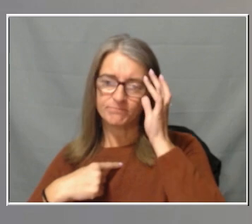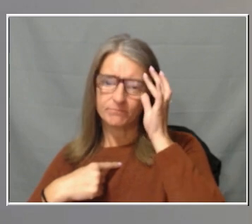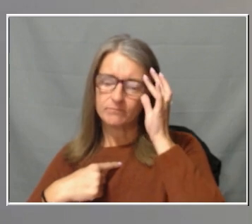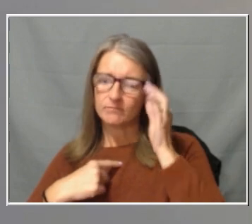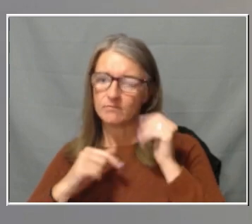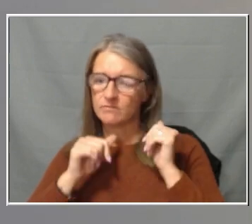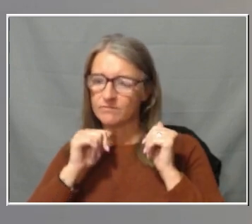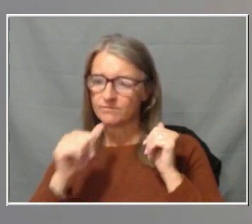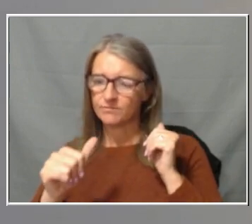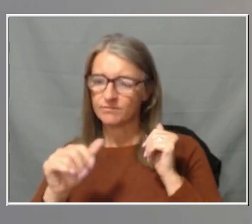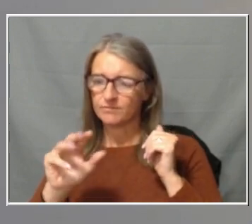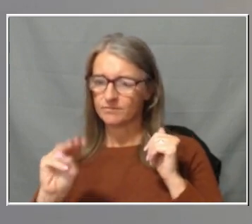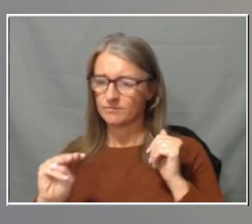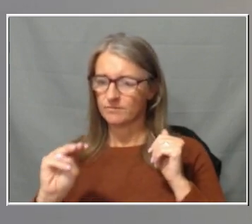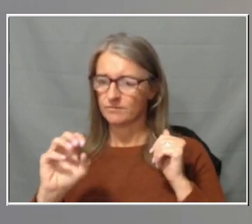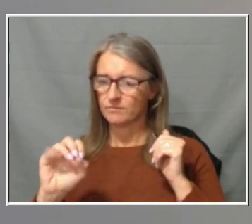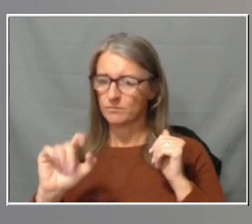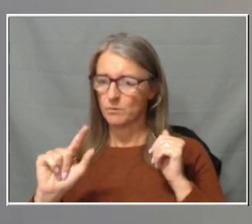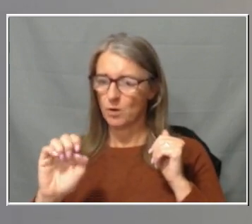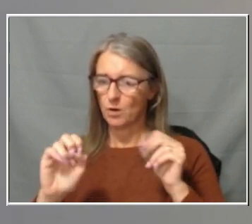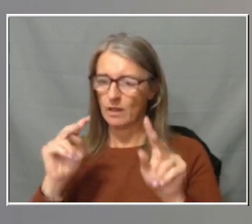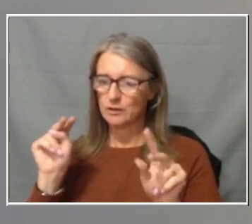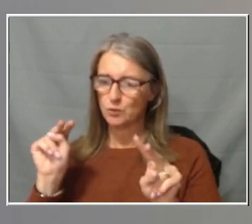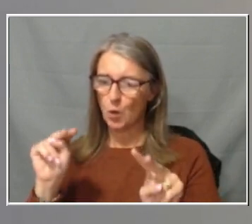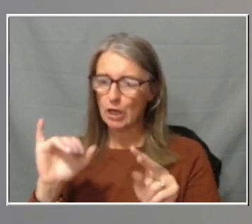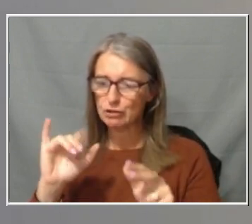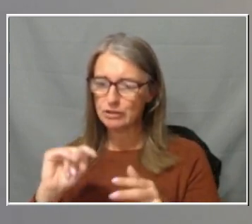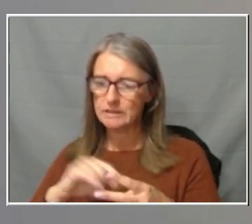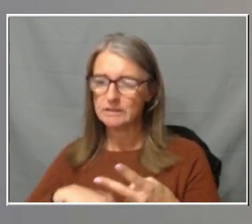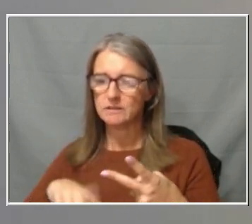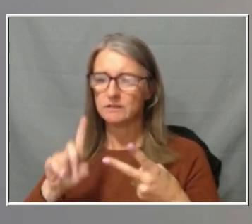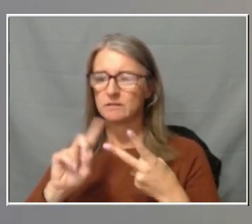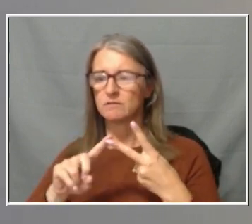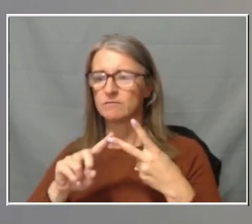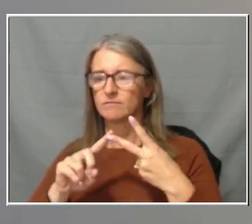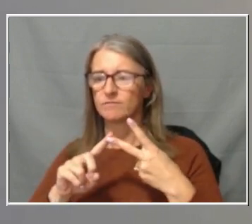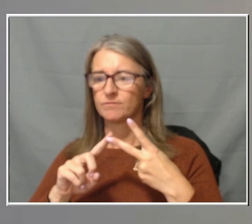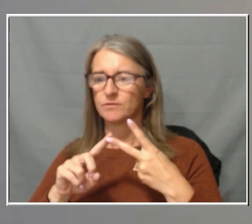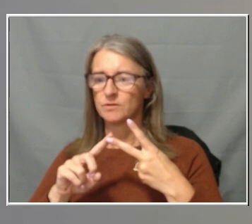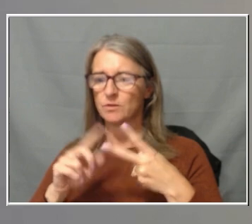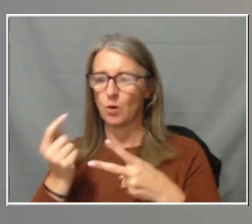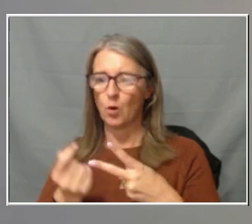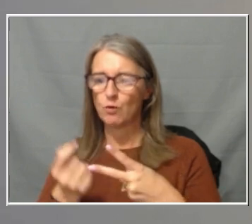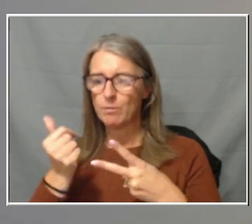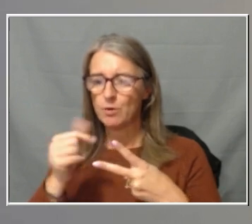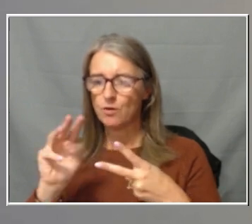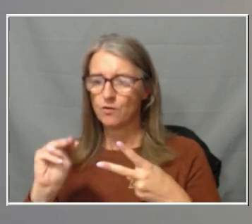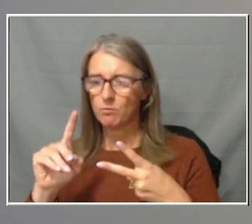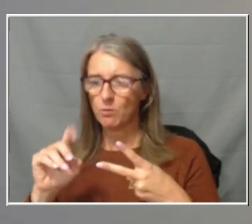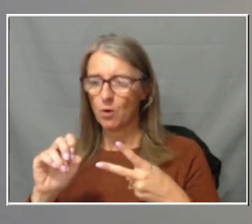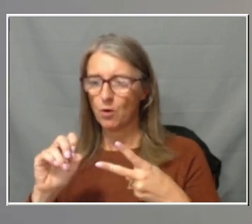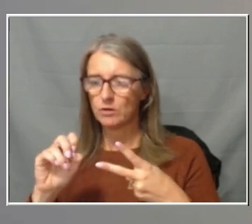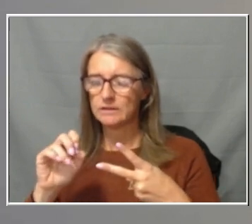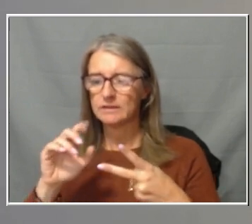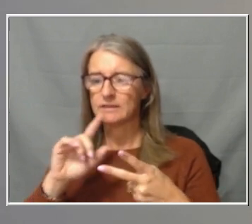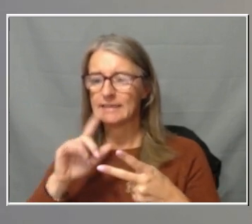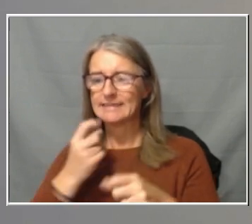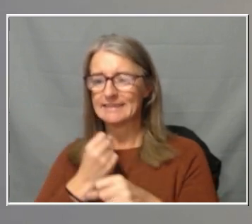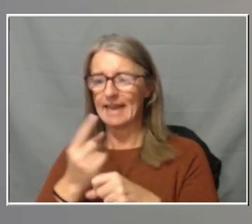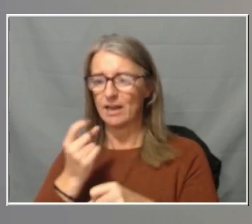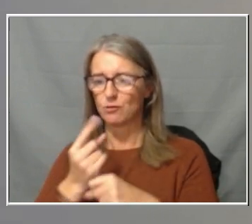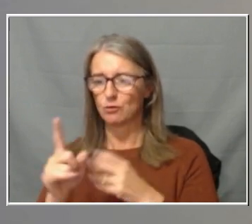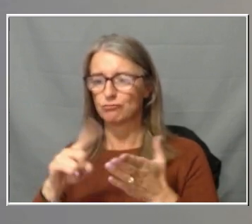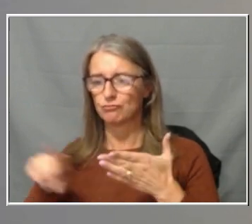not going to take this mole, but let's watch it, or they will take the moles off right then. But it's an annual